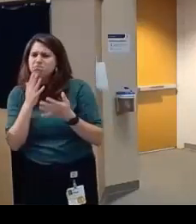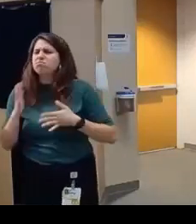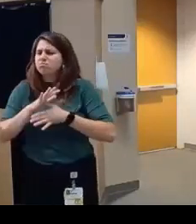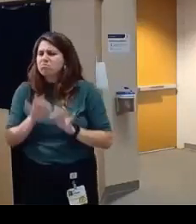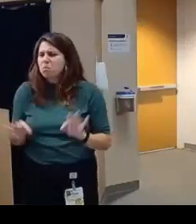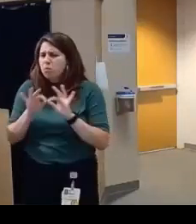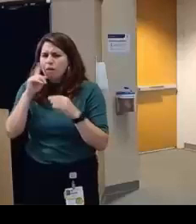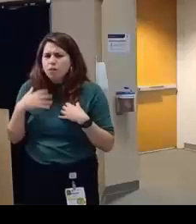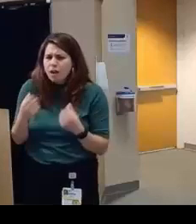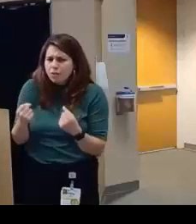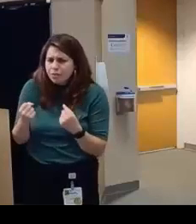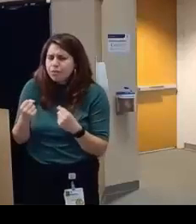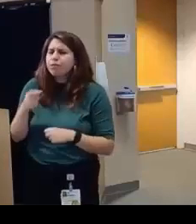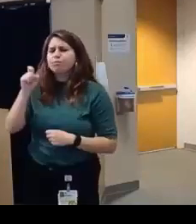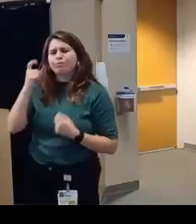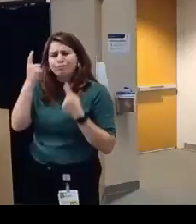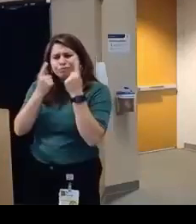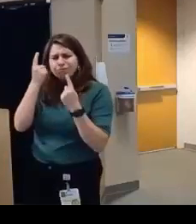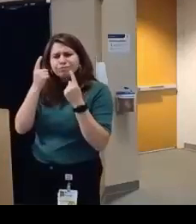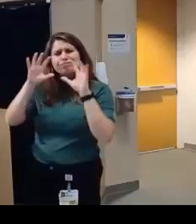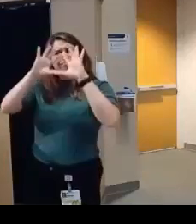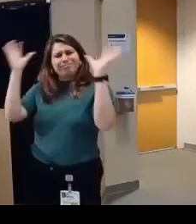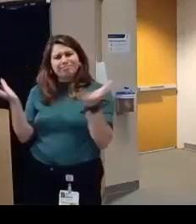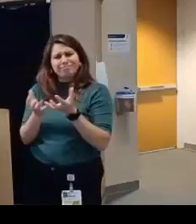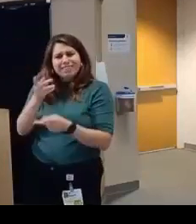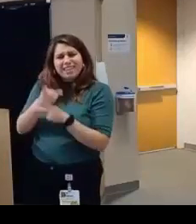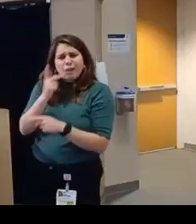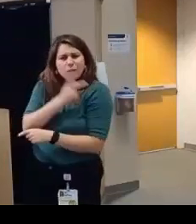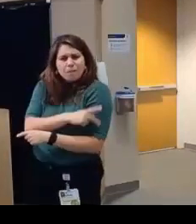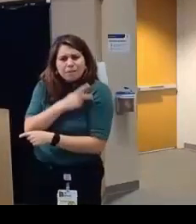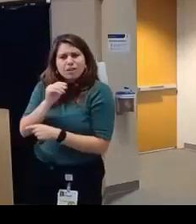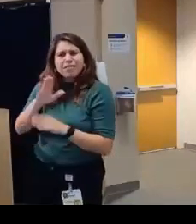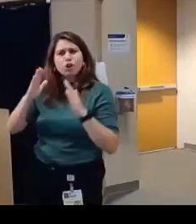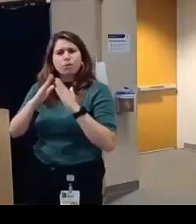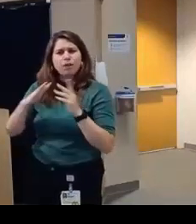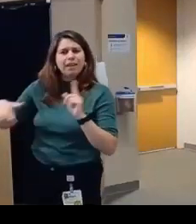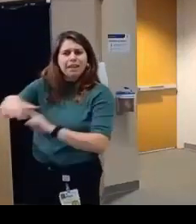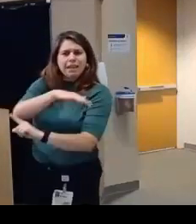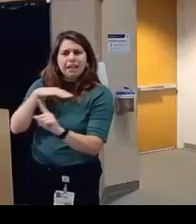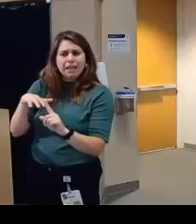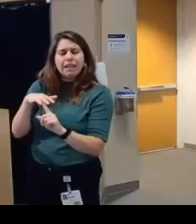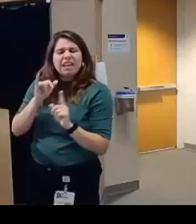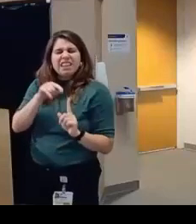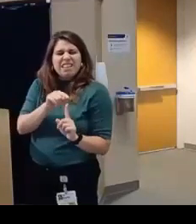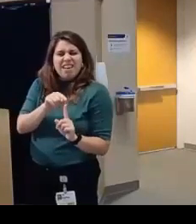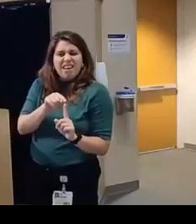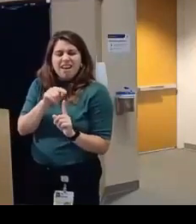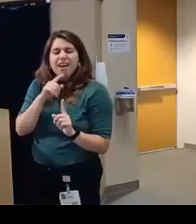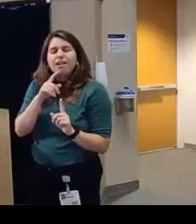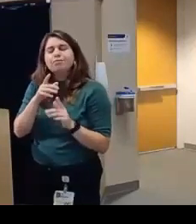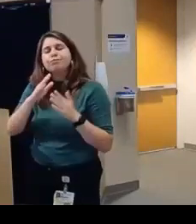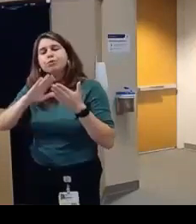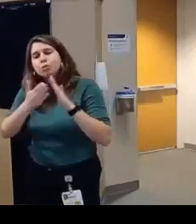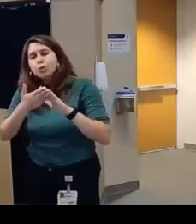health, and that we should be thinking about the holistic care of patients and their communities. And so there's a lot of emphasis on